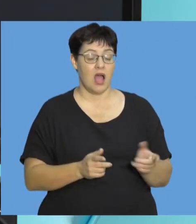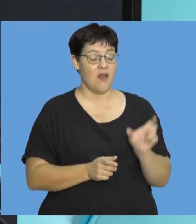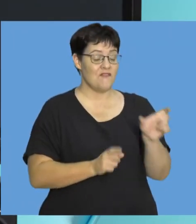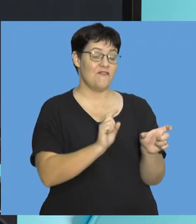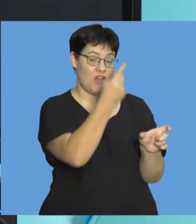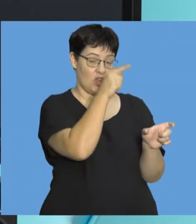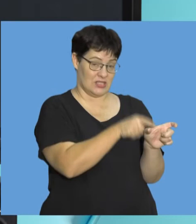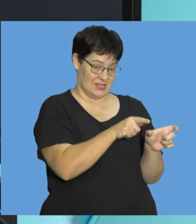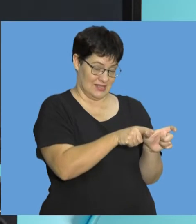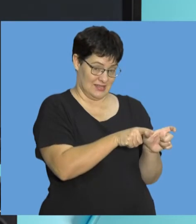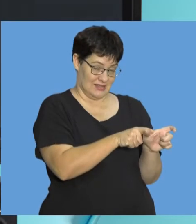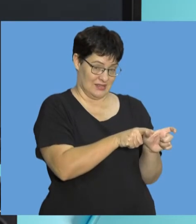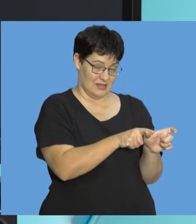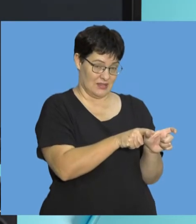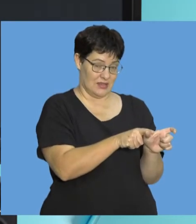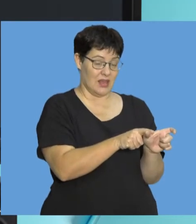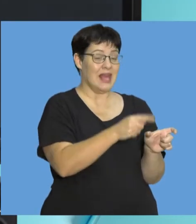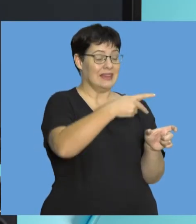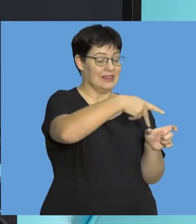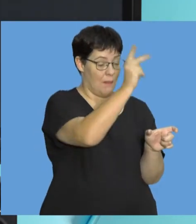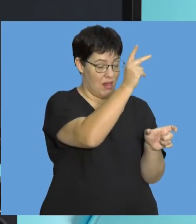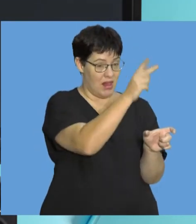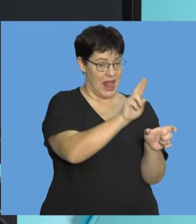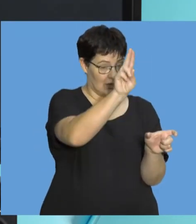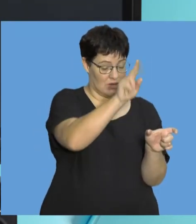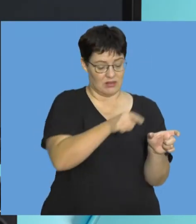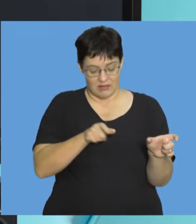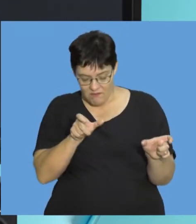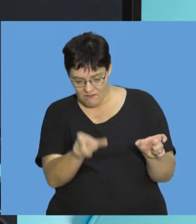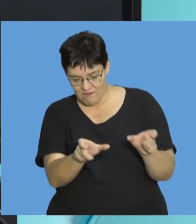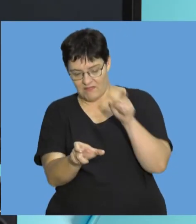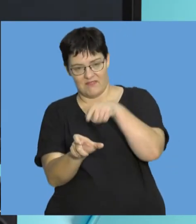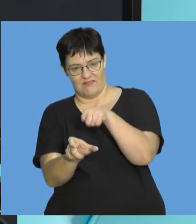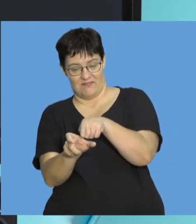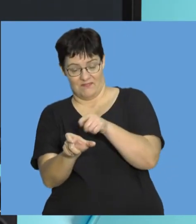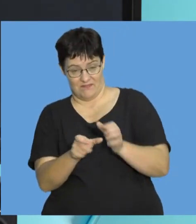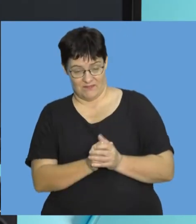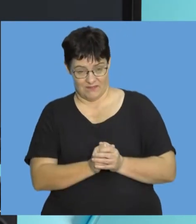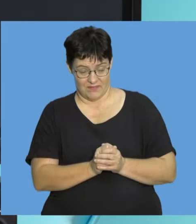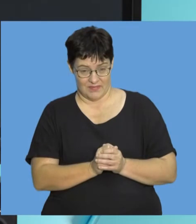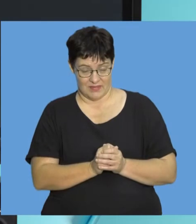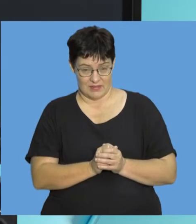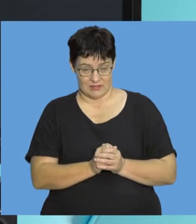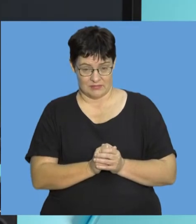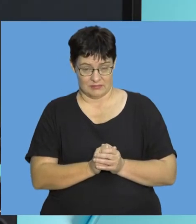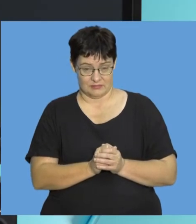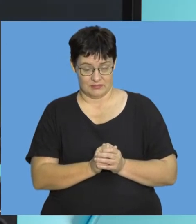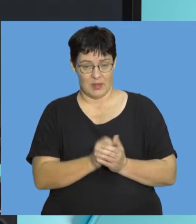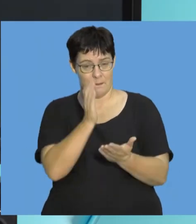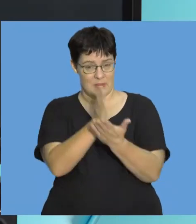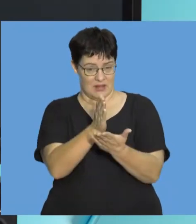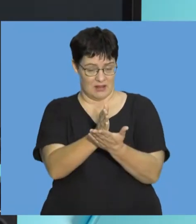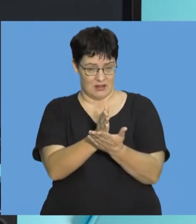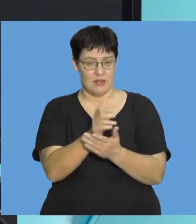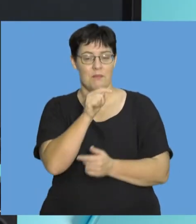The exponent of your first term must always be twice the exponent of your middle term.